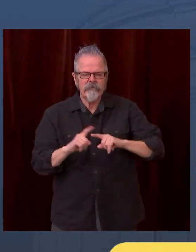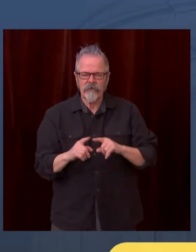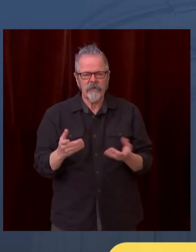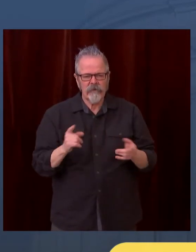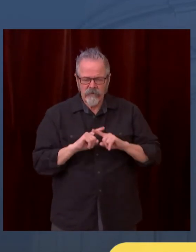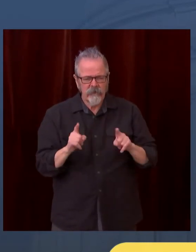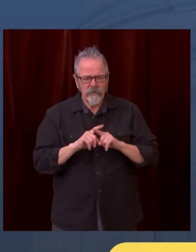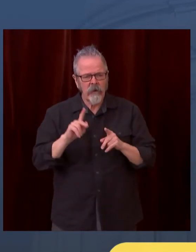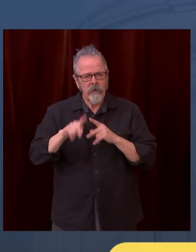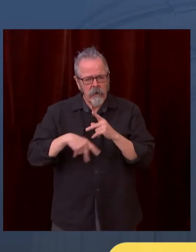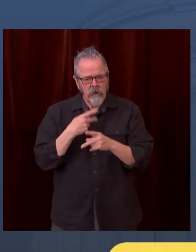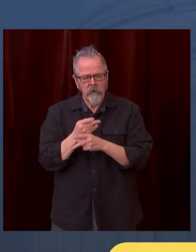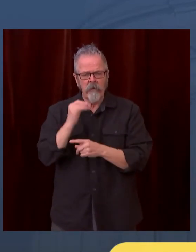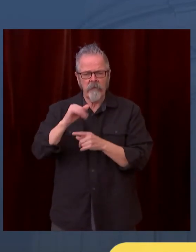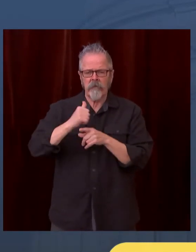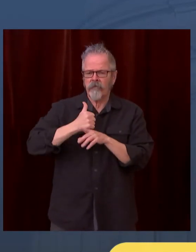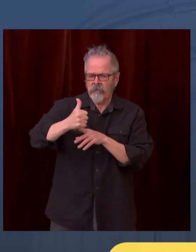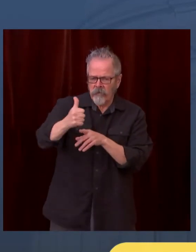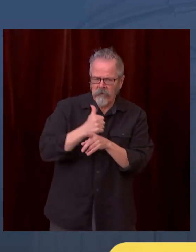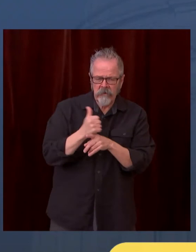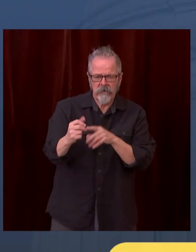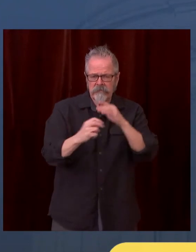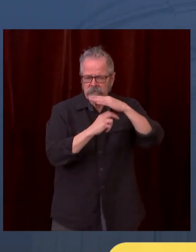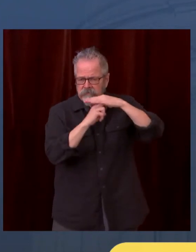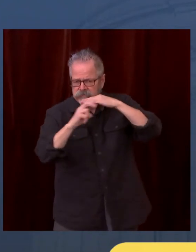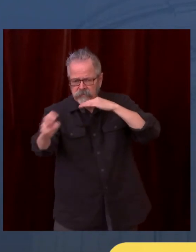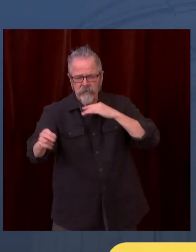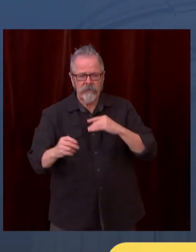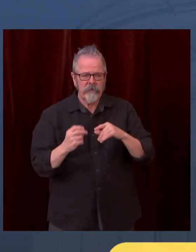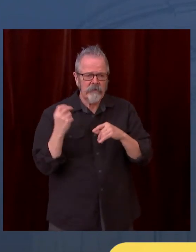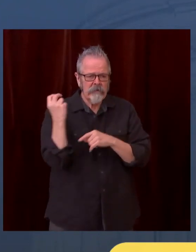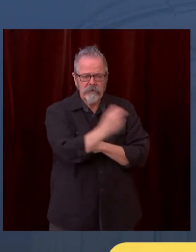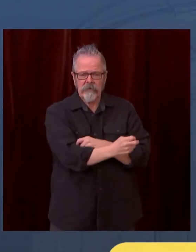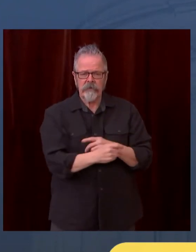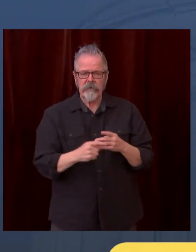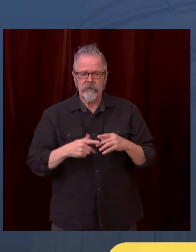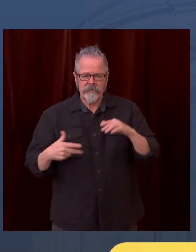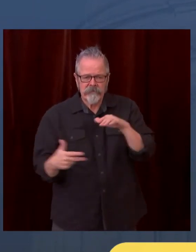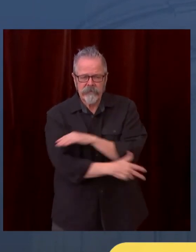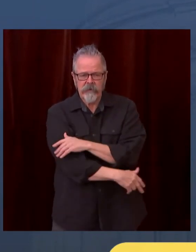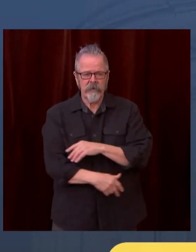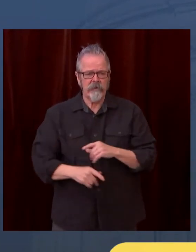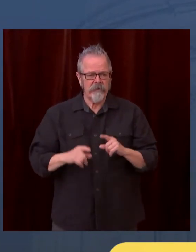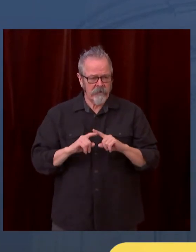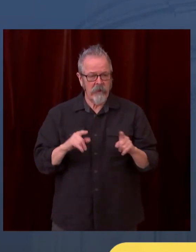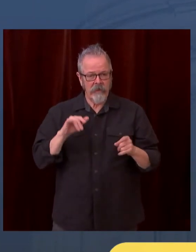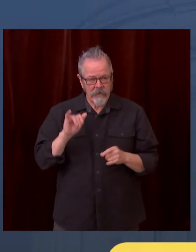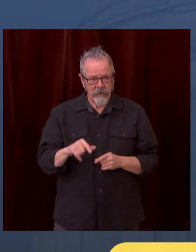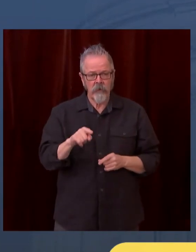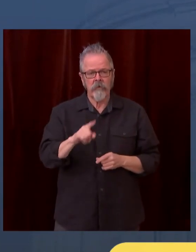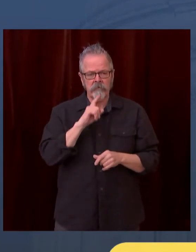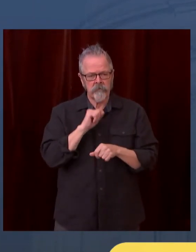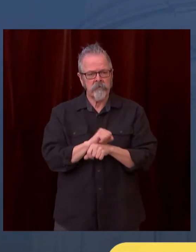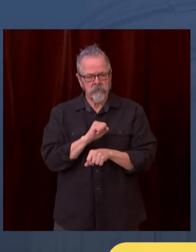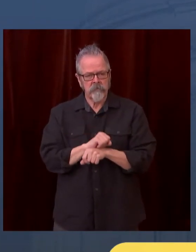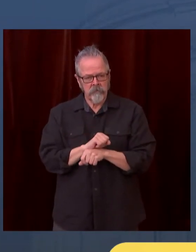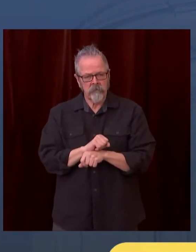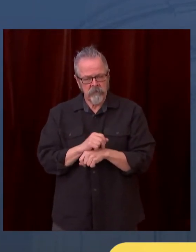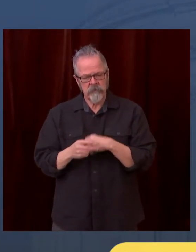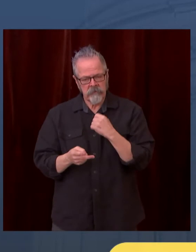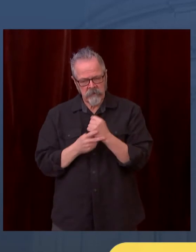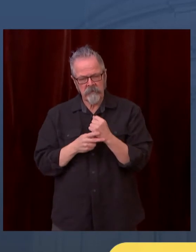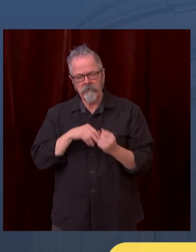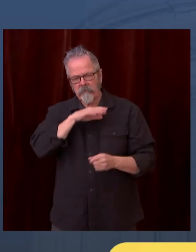also, at the same time, reduces climate change gases, and both of these are important to the state of Washington, so it's a